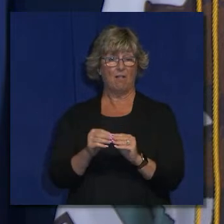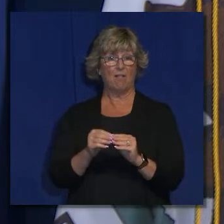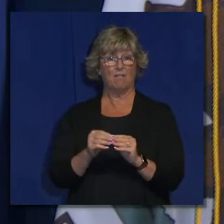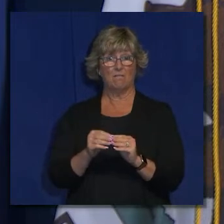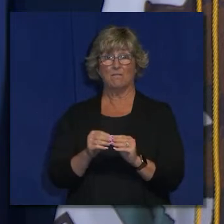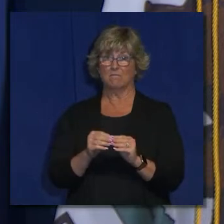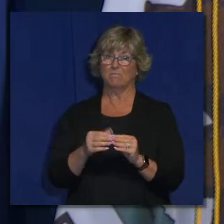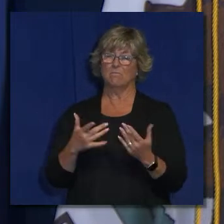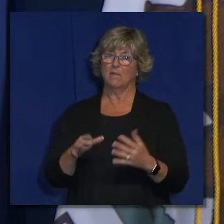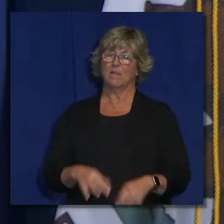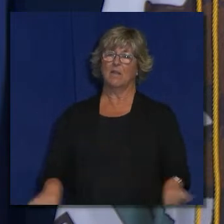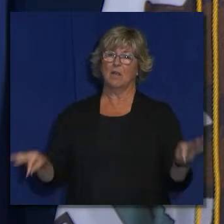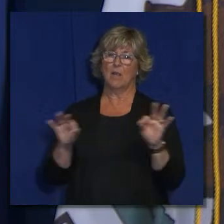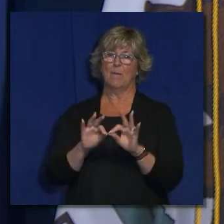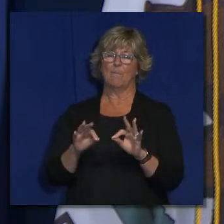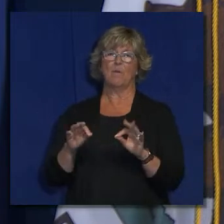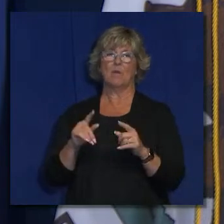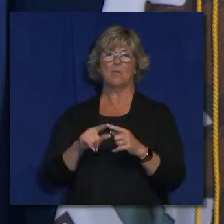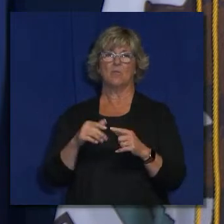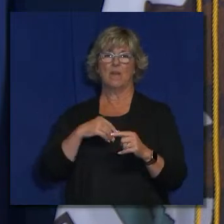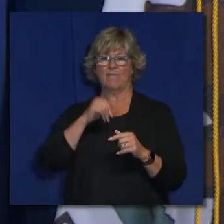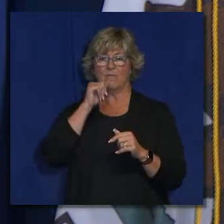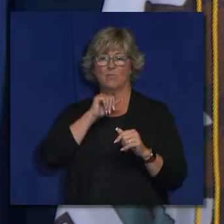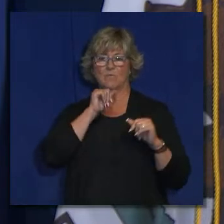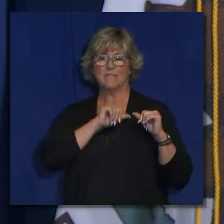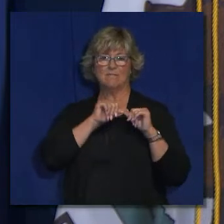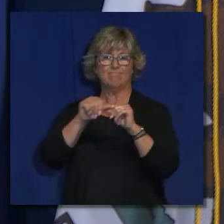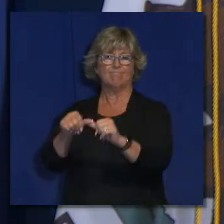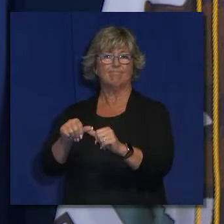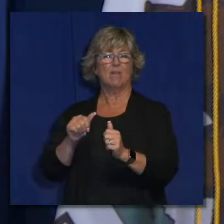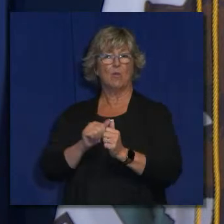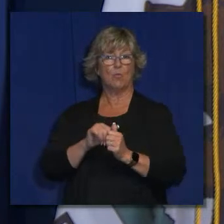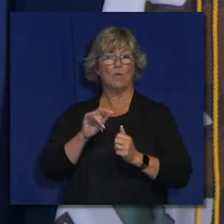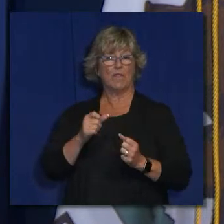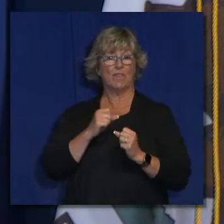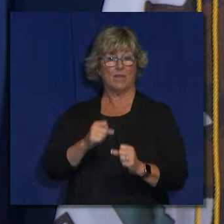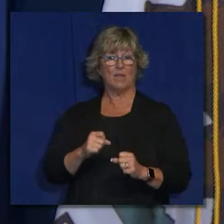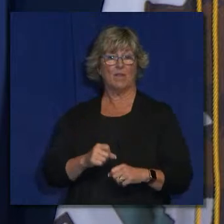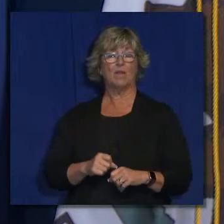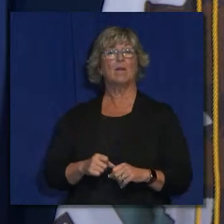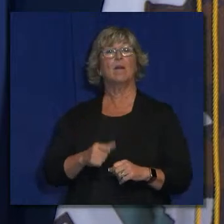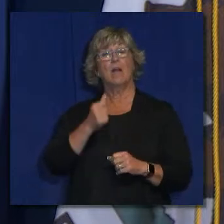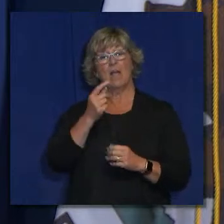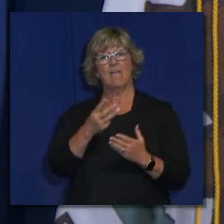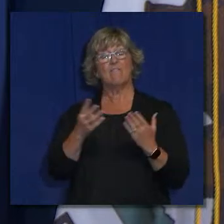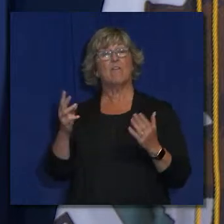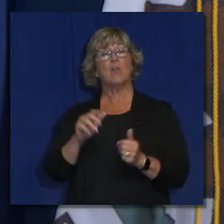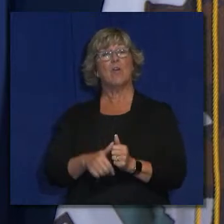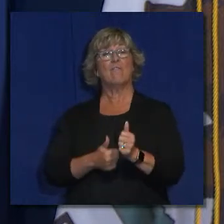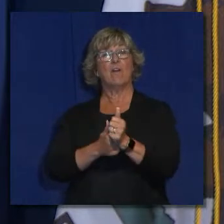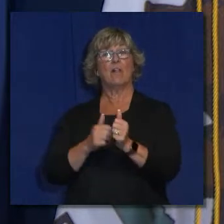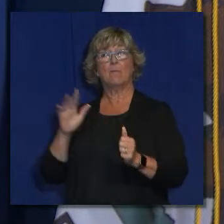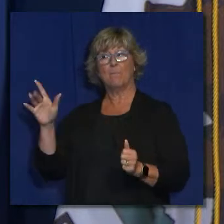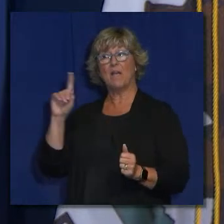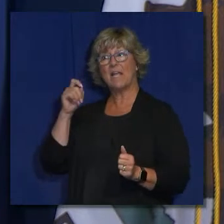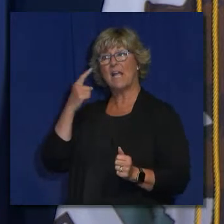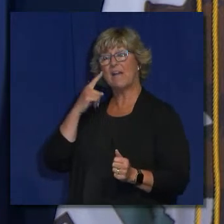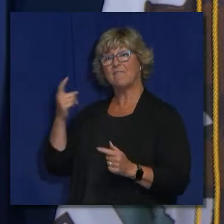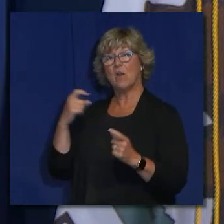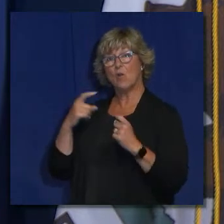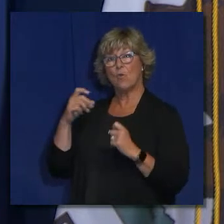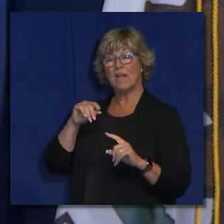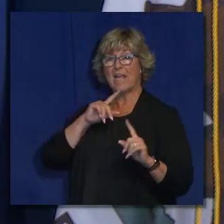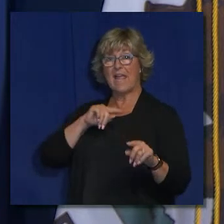think, are really important to building resiliency. I wanted to hit a couple follow-ups from the governor's question